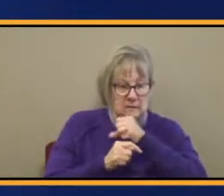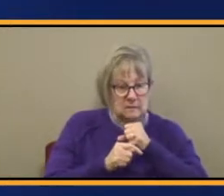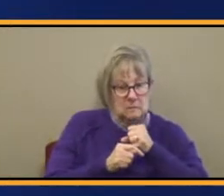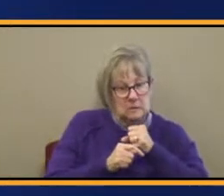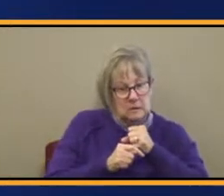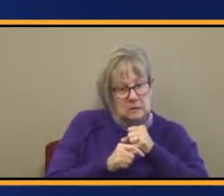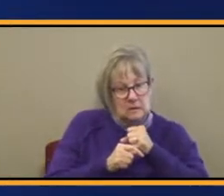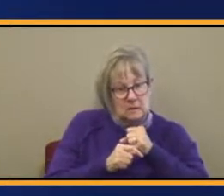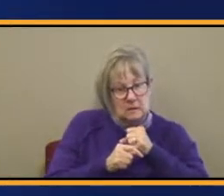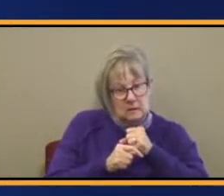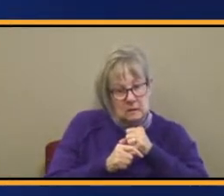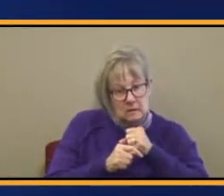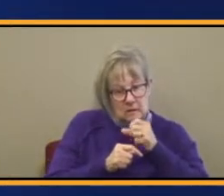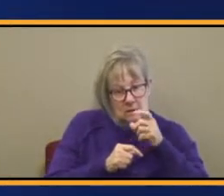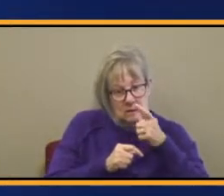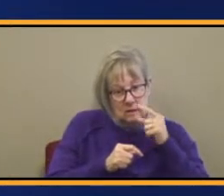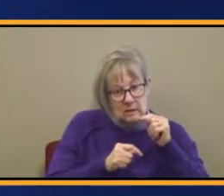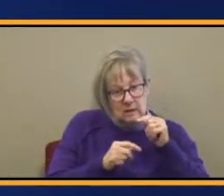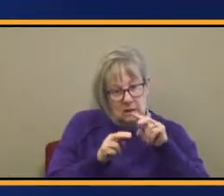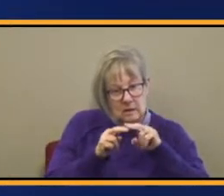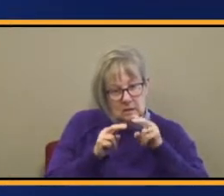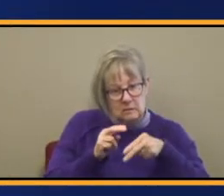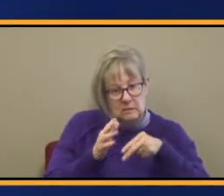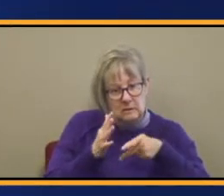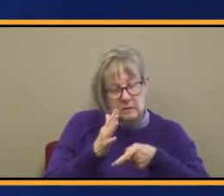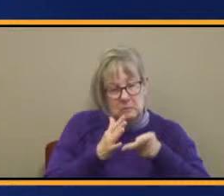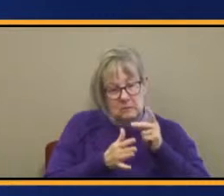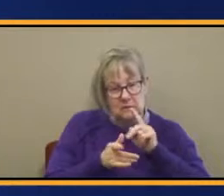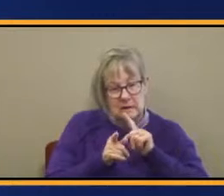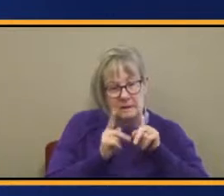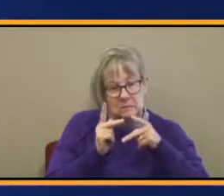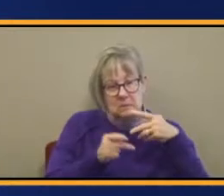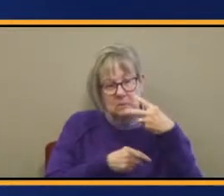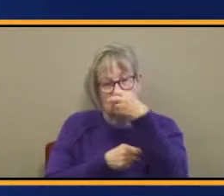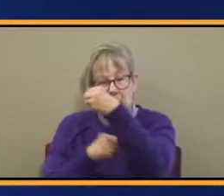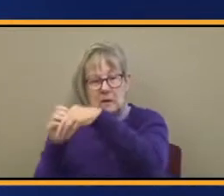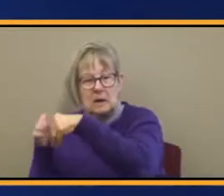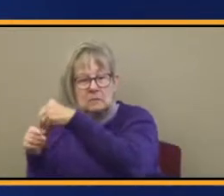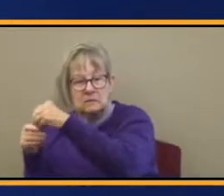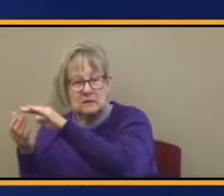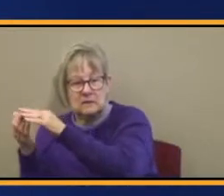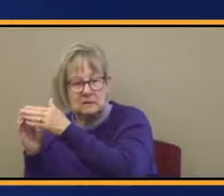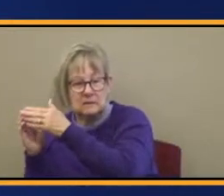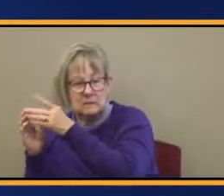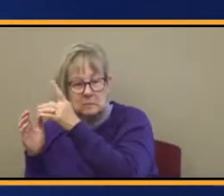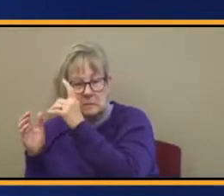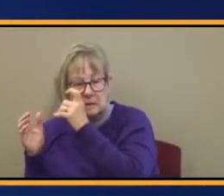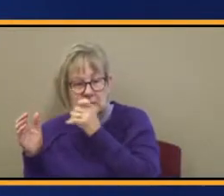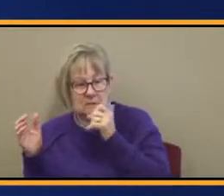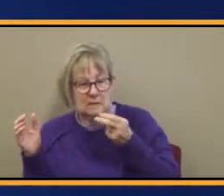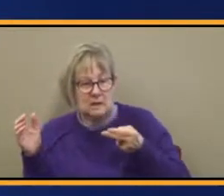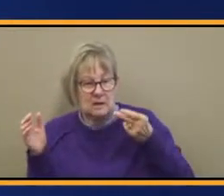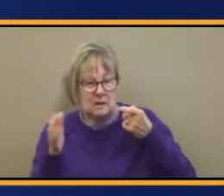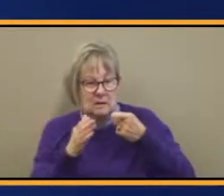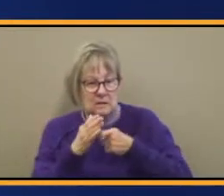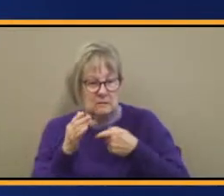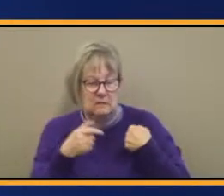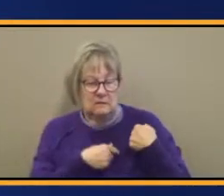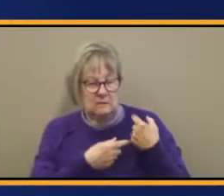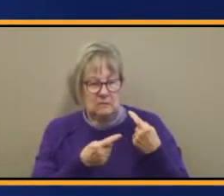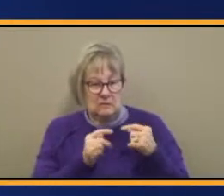the stagnant or decreased population as people flee outside the city limits due to high taxes? Have you ever tried to figure out the impact of